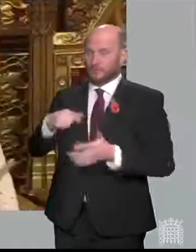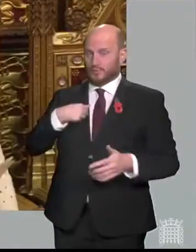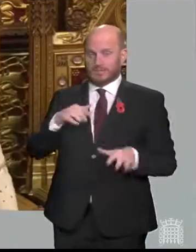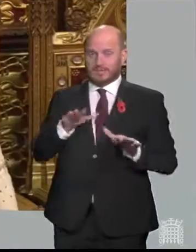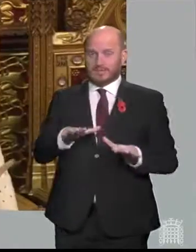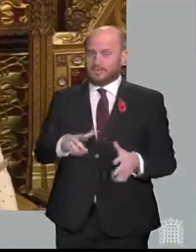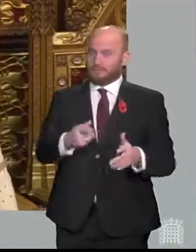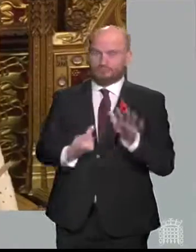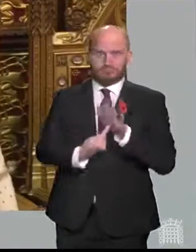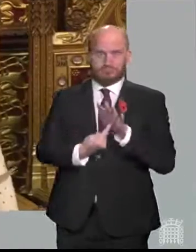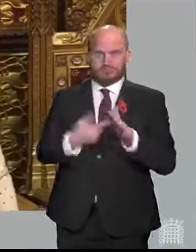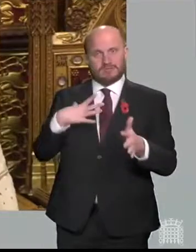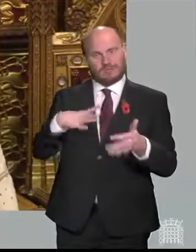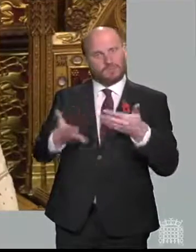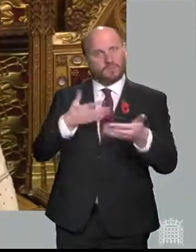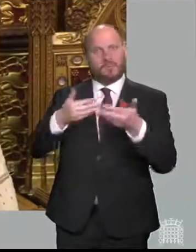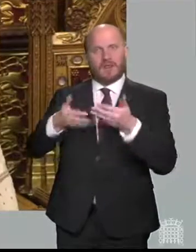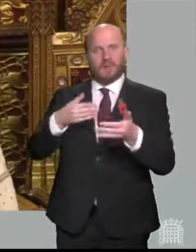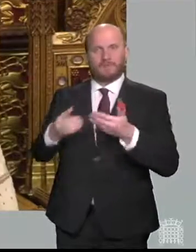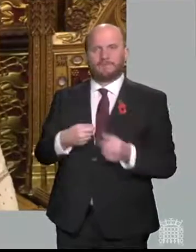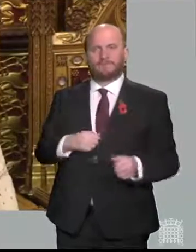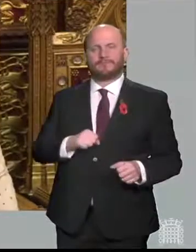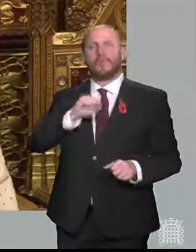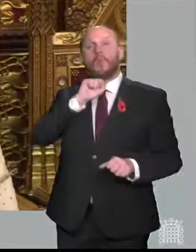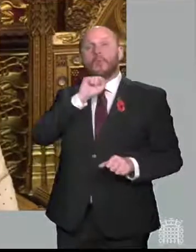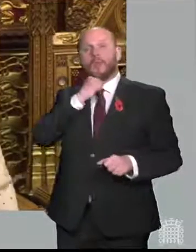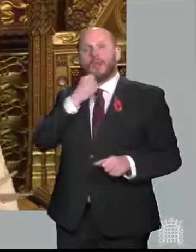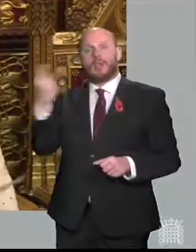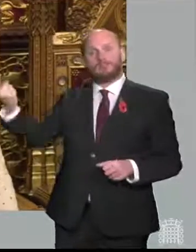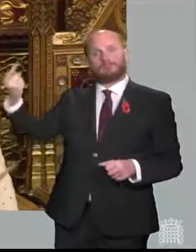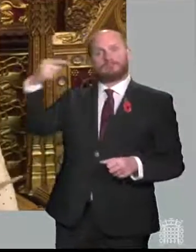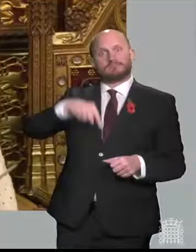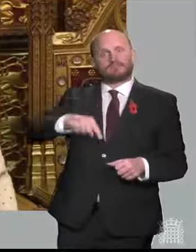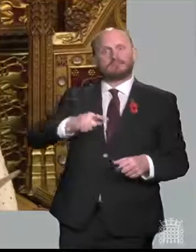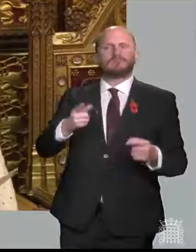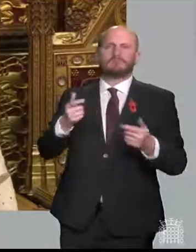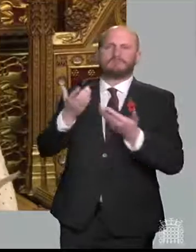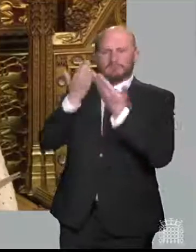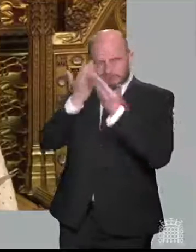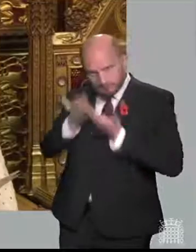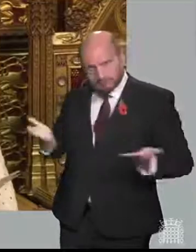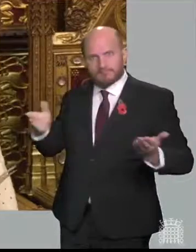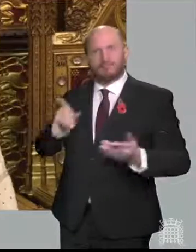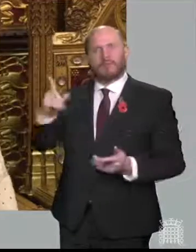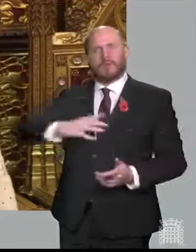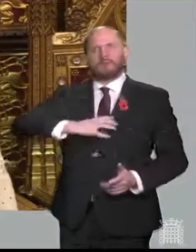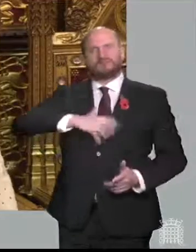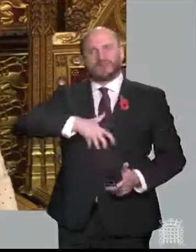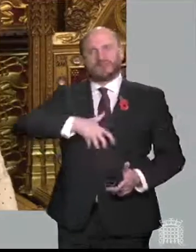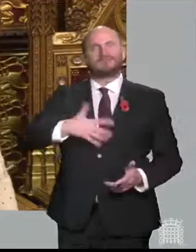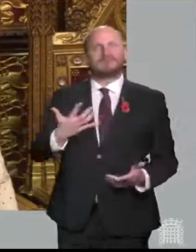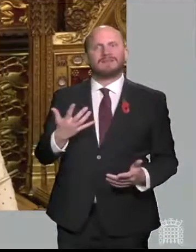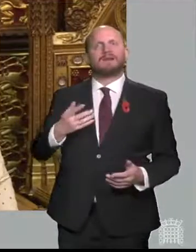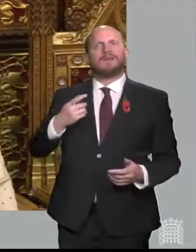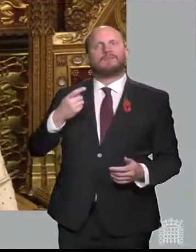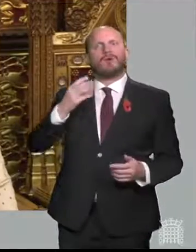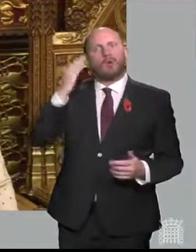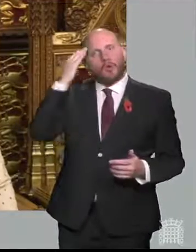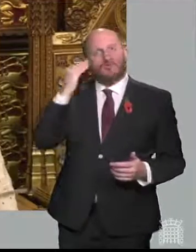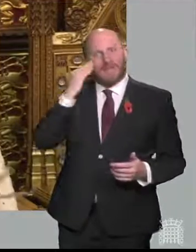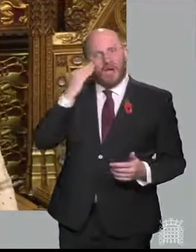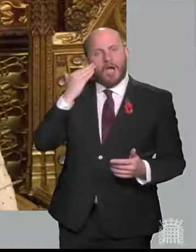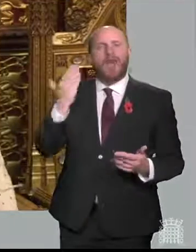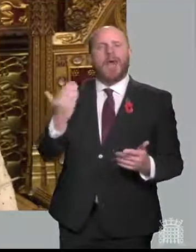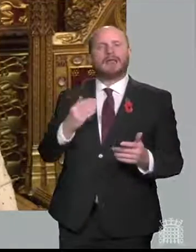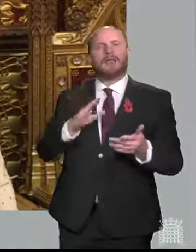I look forward to welcoming His Excellency the President of the Republic of Korea and Mrs. Kim Keon-hee